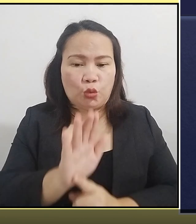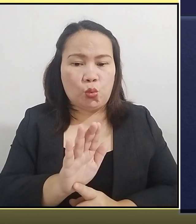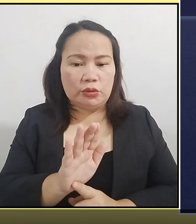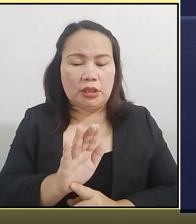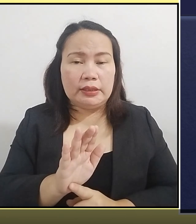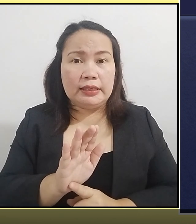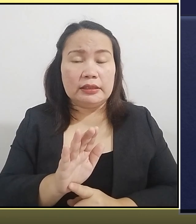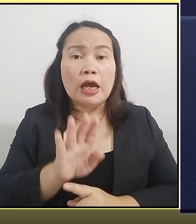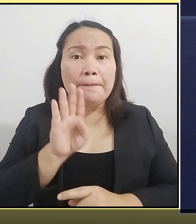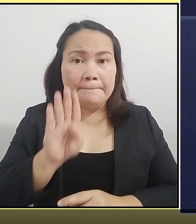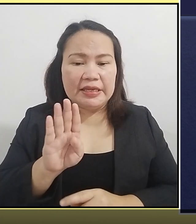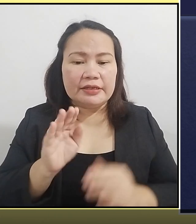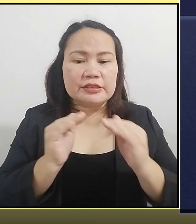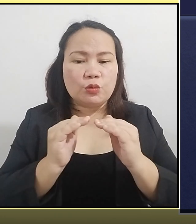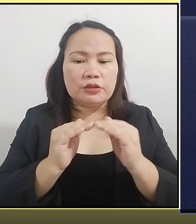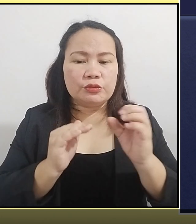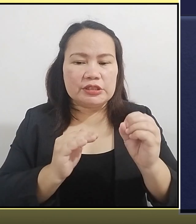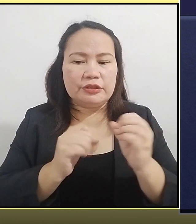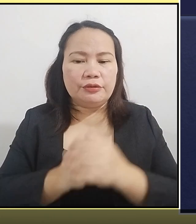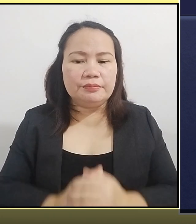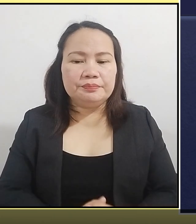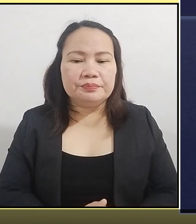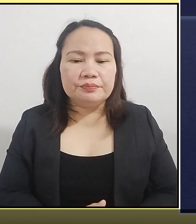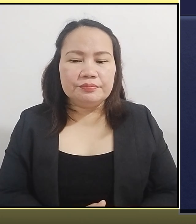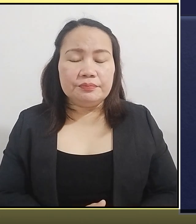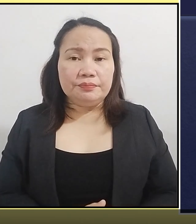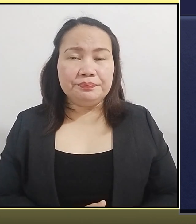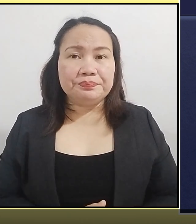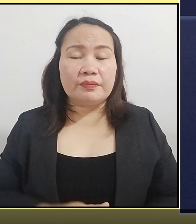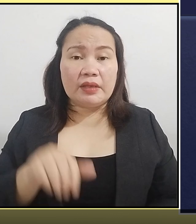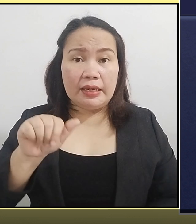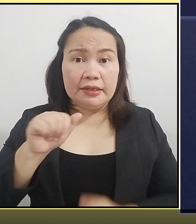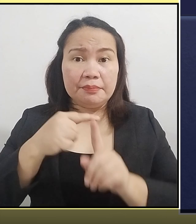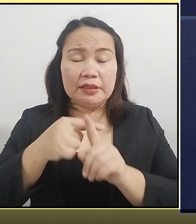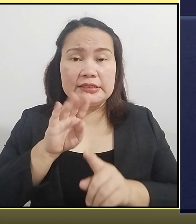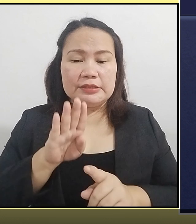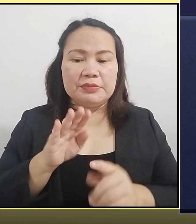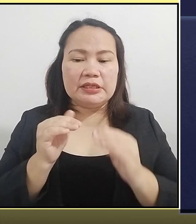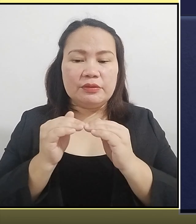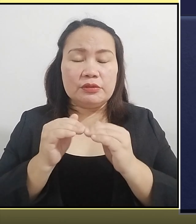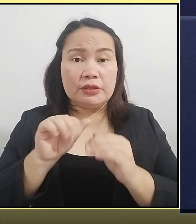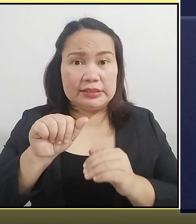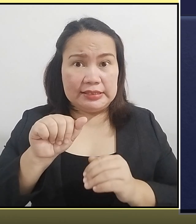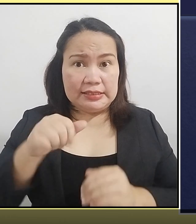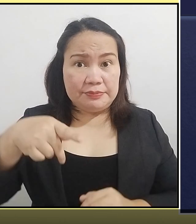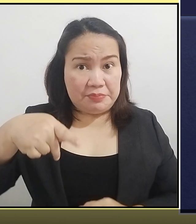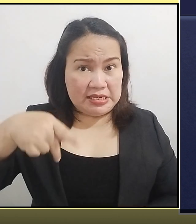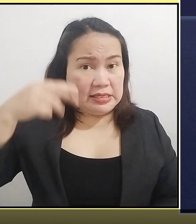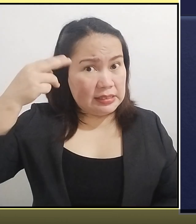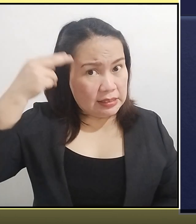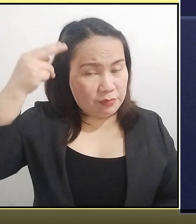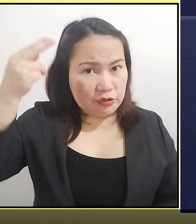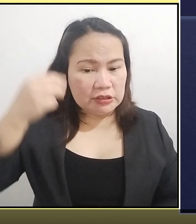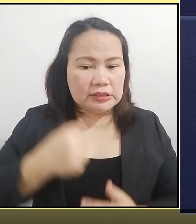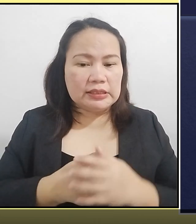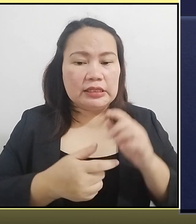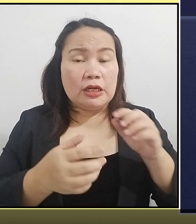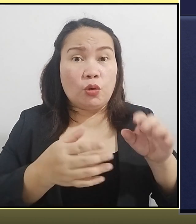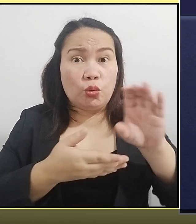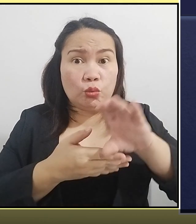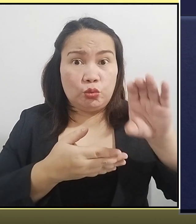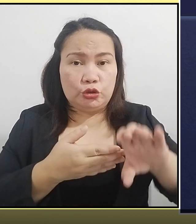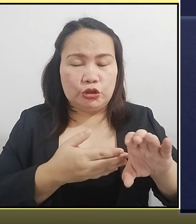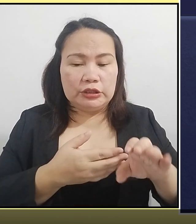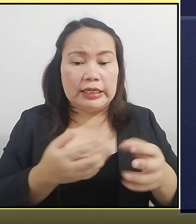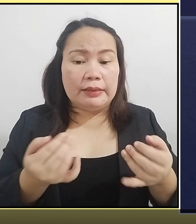B is equal to 0. So, this is your P. This is your your hypothesis. This is your conclusion.